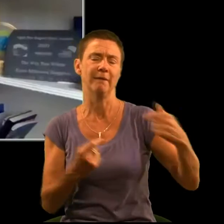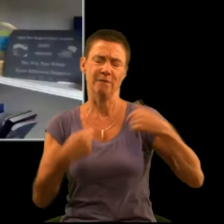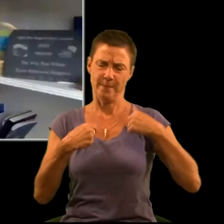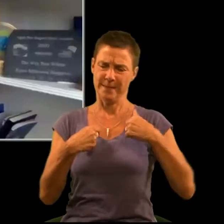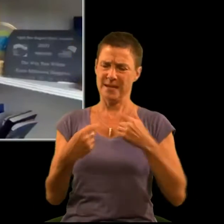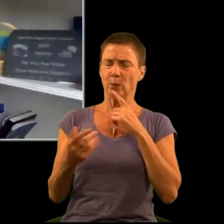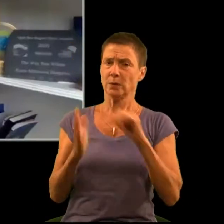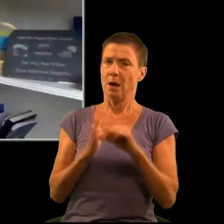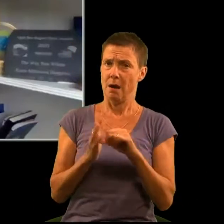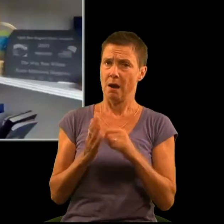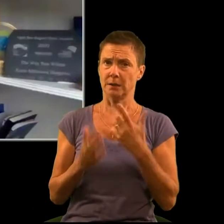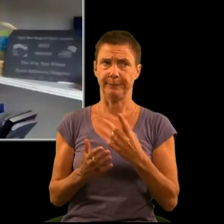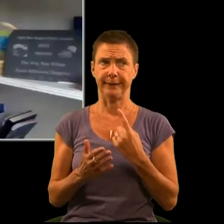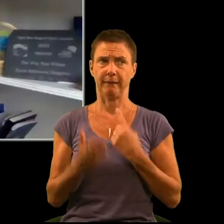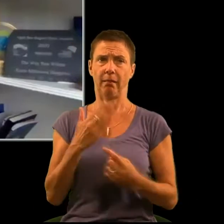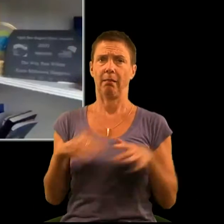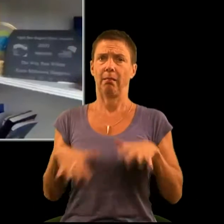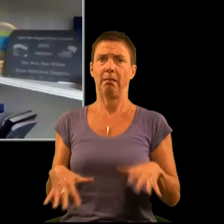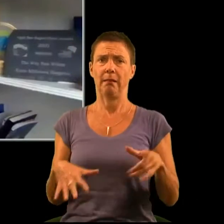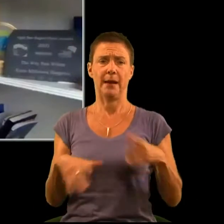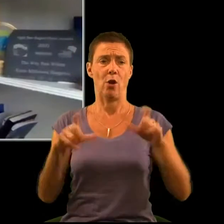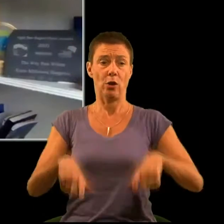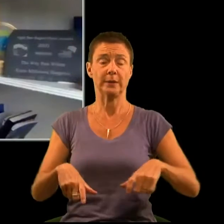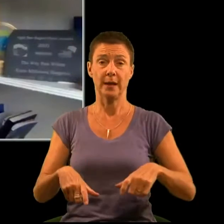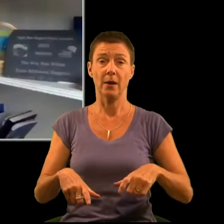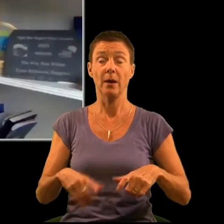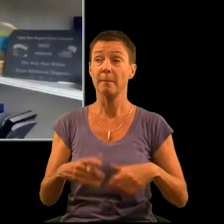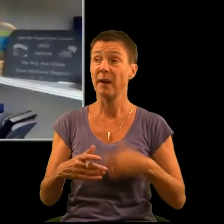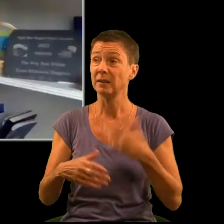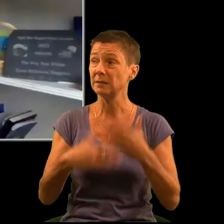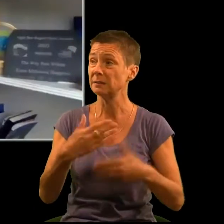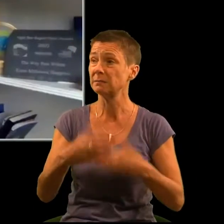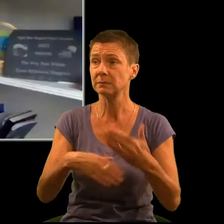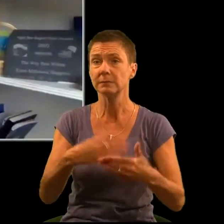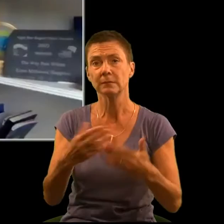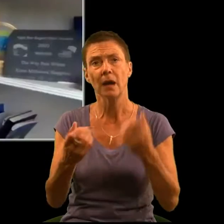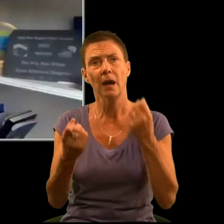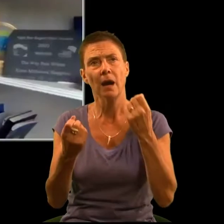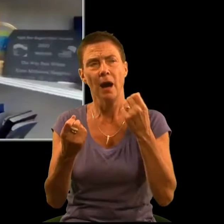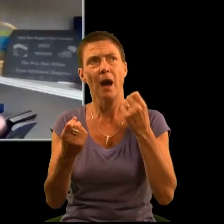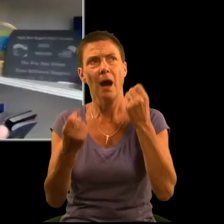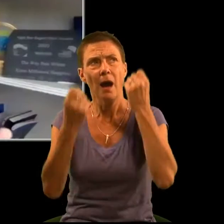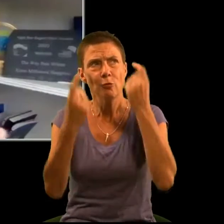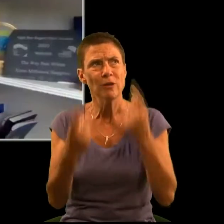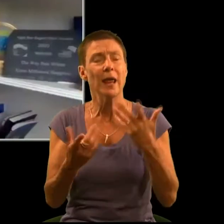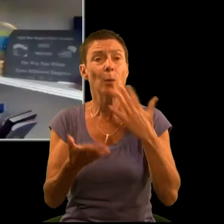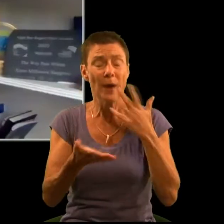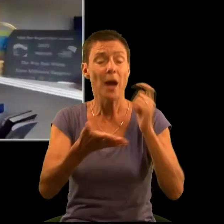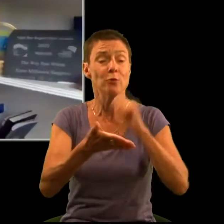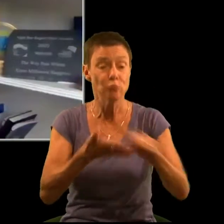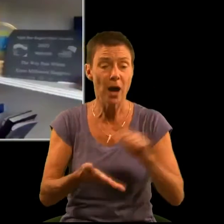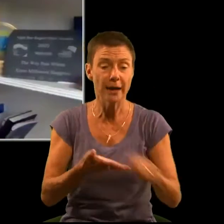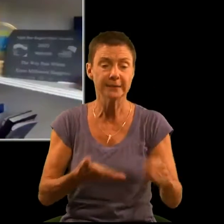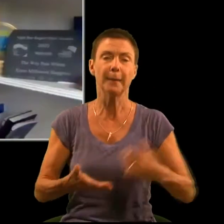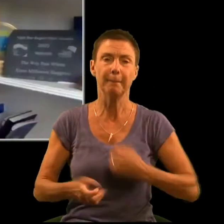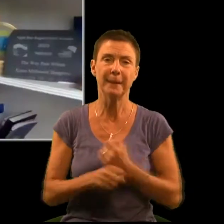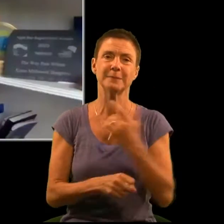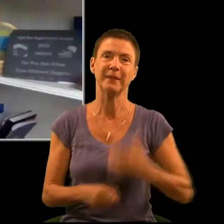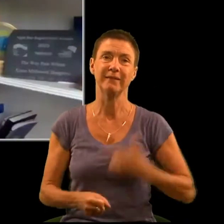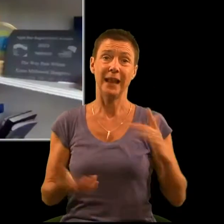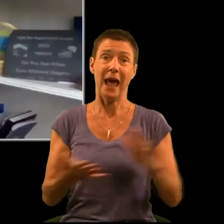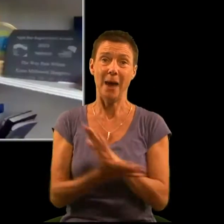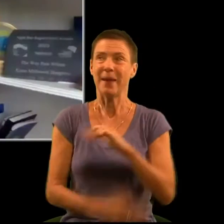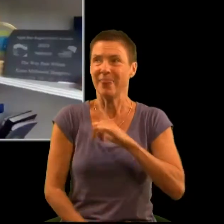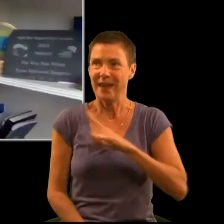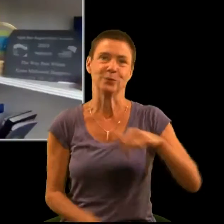difficult. But eventually it all came back, and I realized that writing actually makes me incredibly happy, and there's a reason it's my job